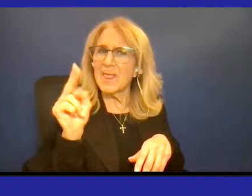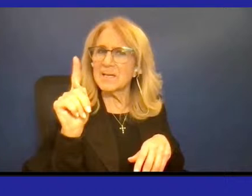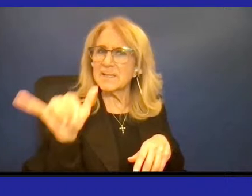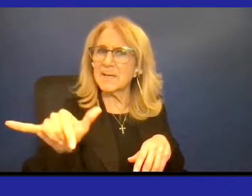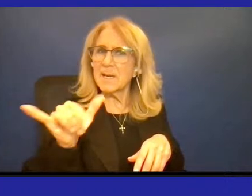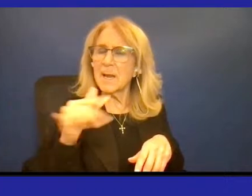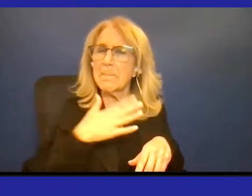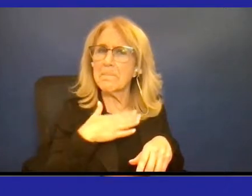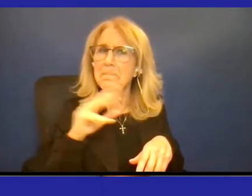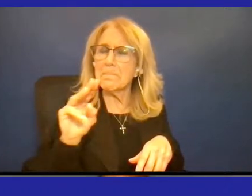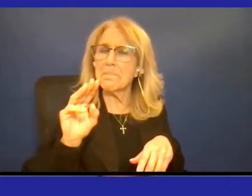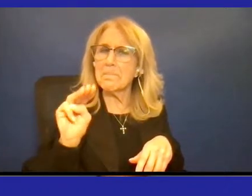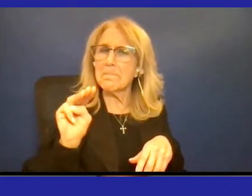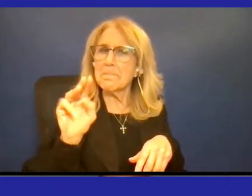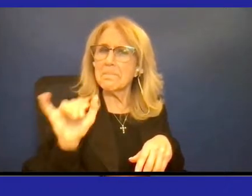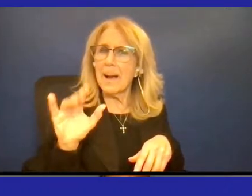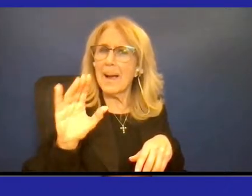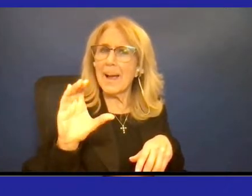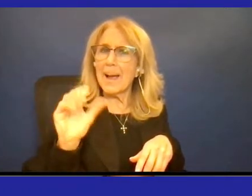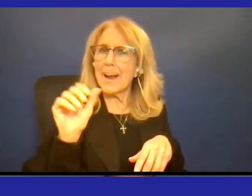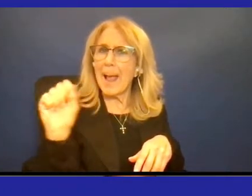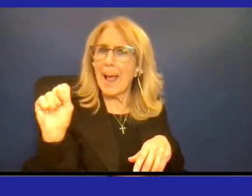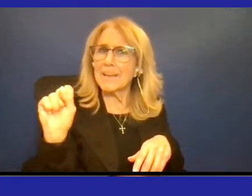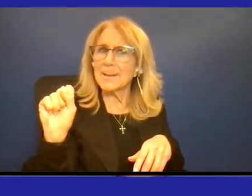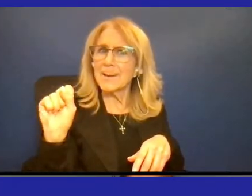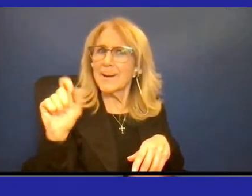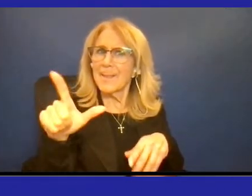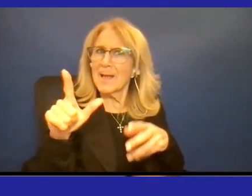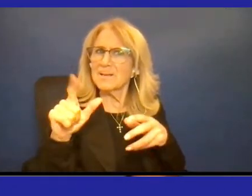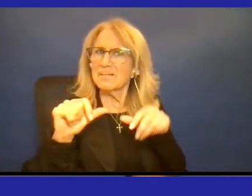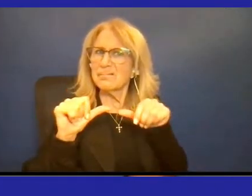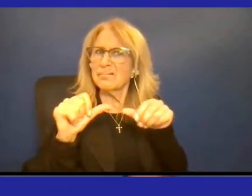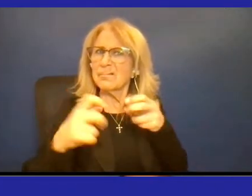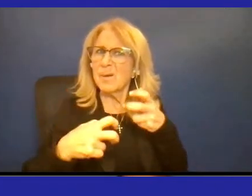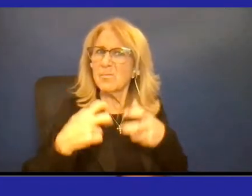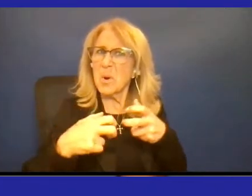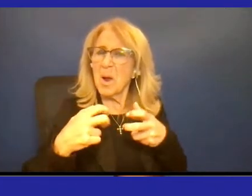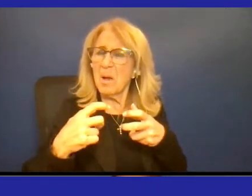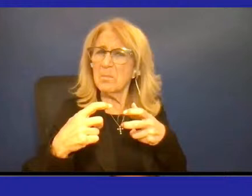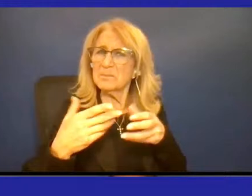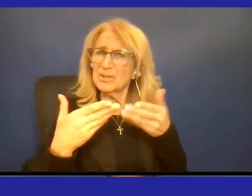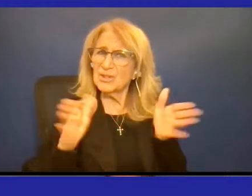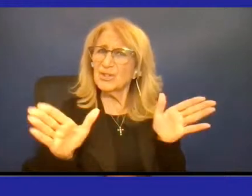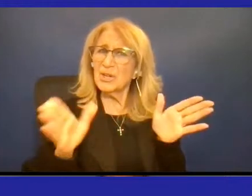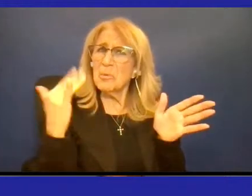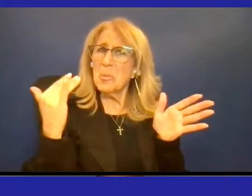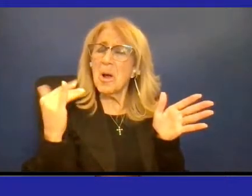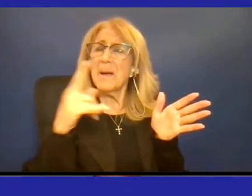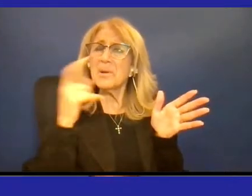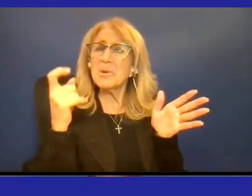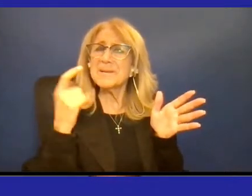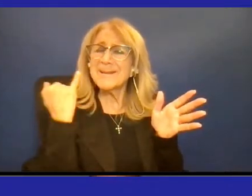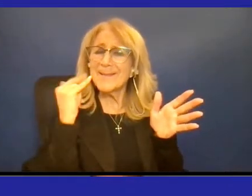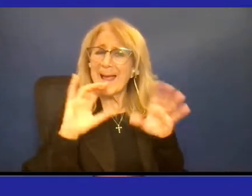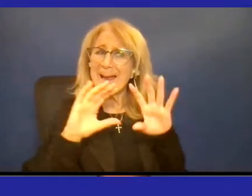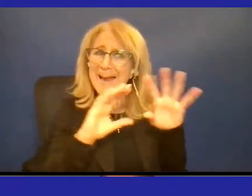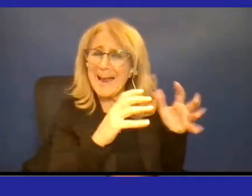has been an ongoing problem. It's not like my personal problem, but it's a problem in general because if the categories